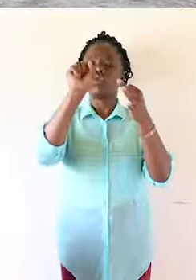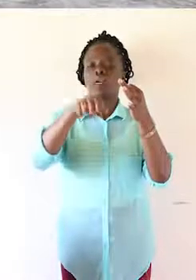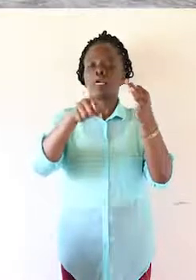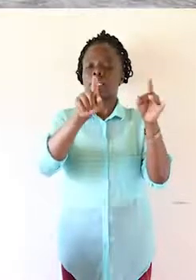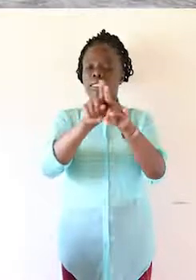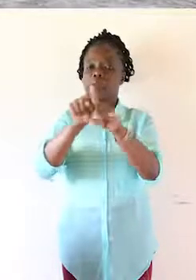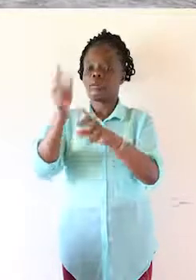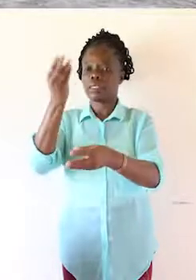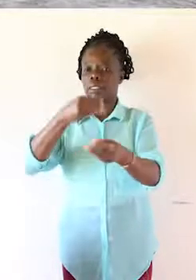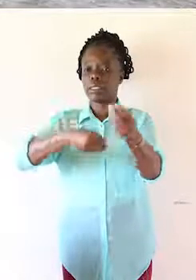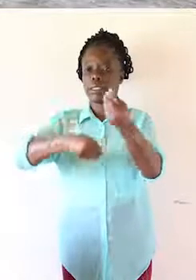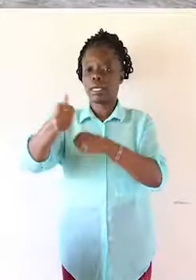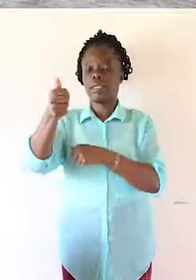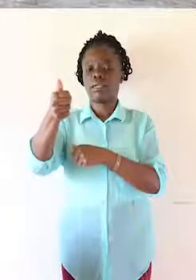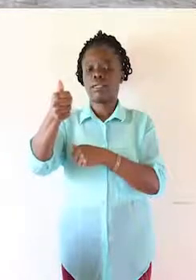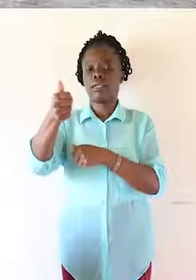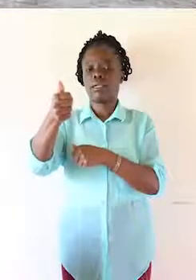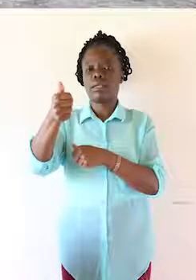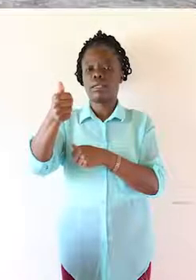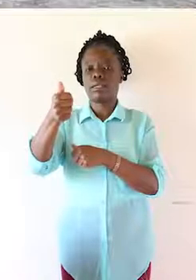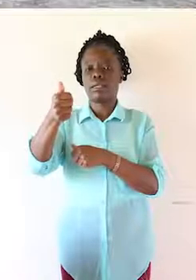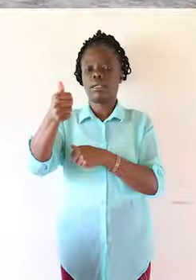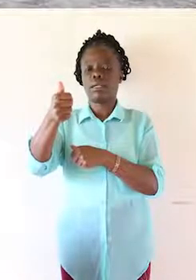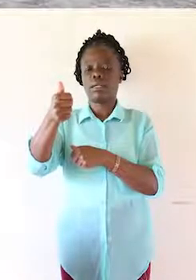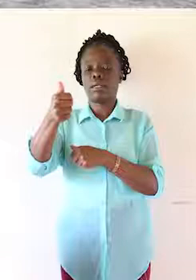Then you can also sell.